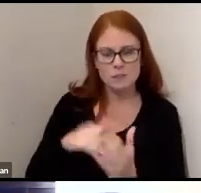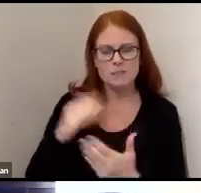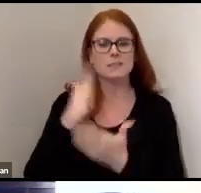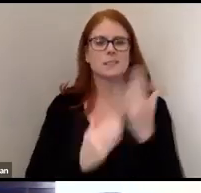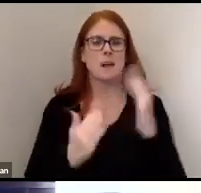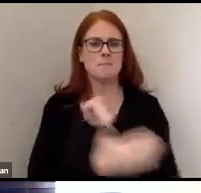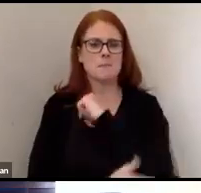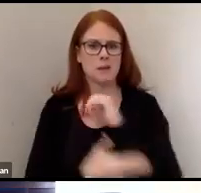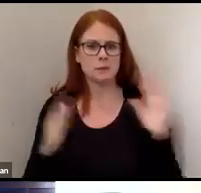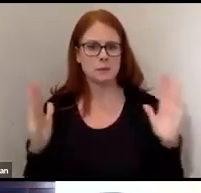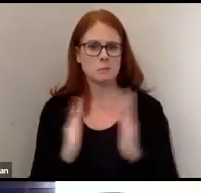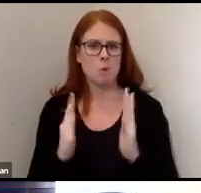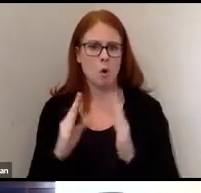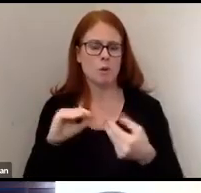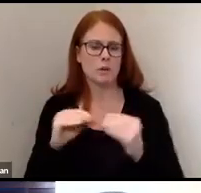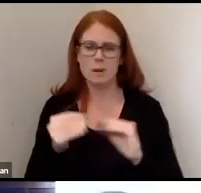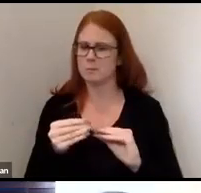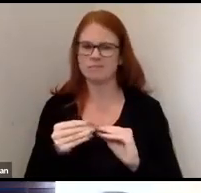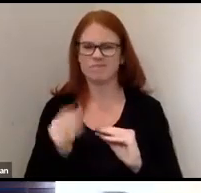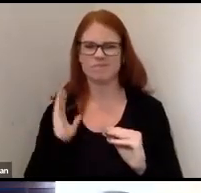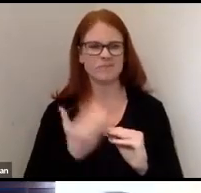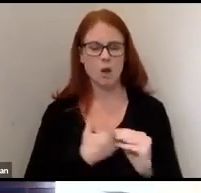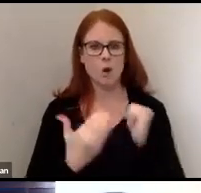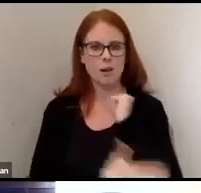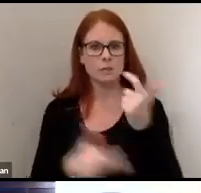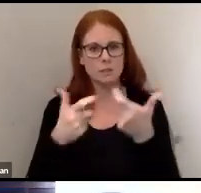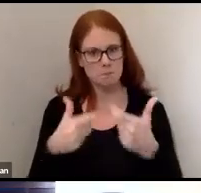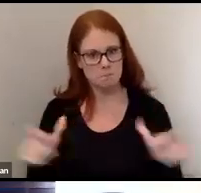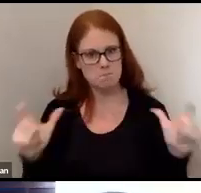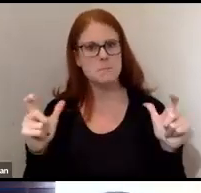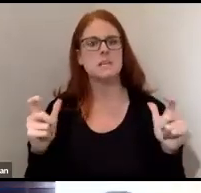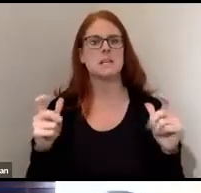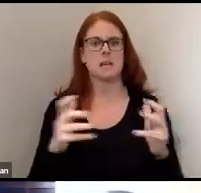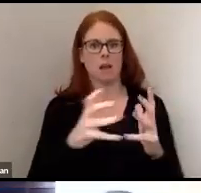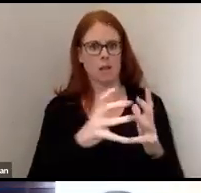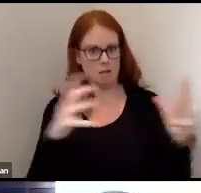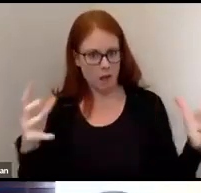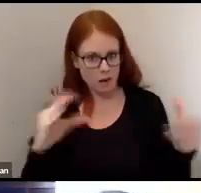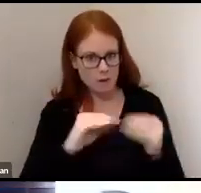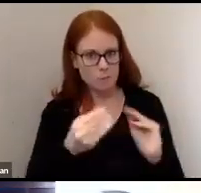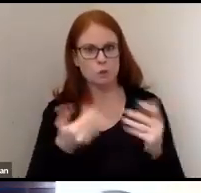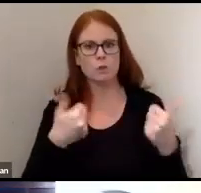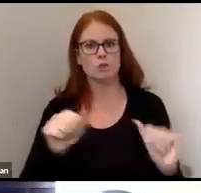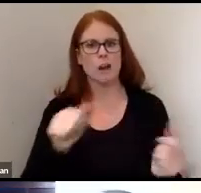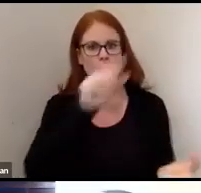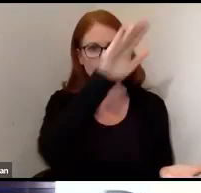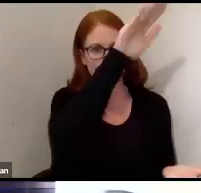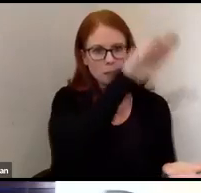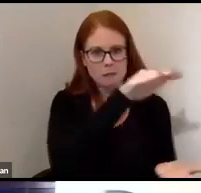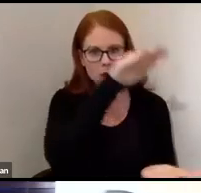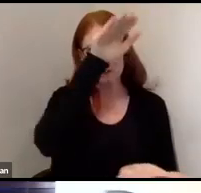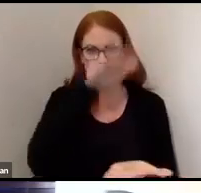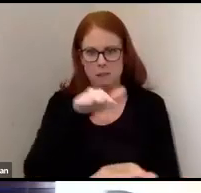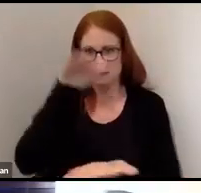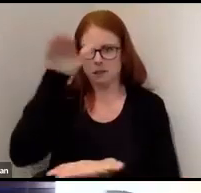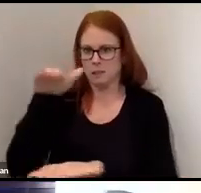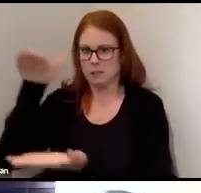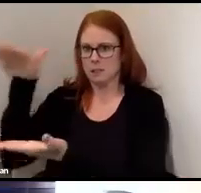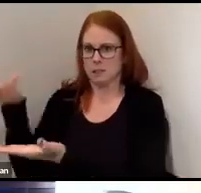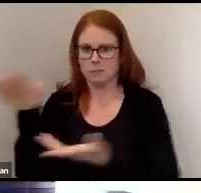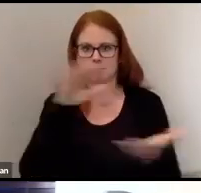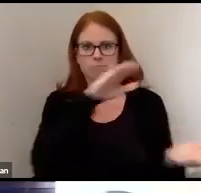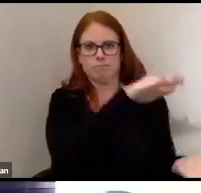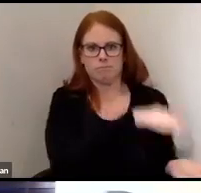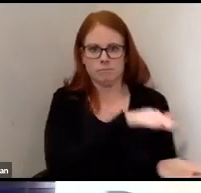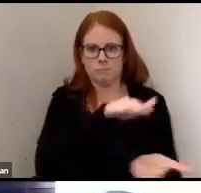for us, really the more feasible option, is to chip away at each of these blocks as we go. And again, it seems like a